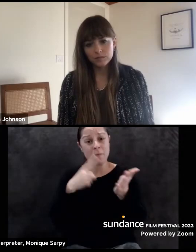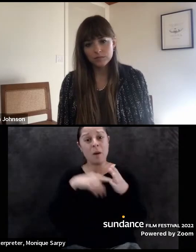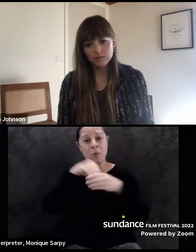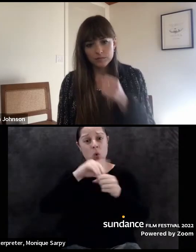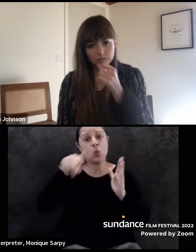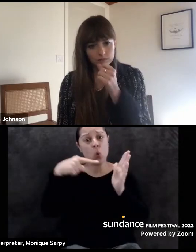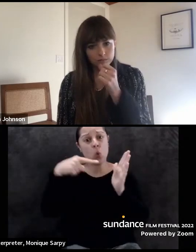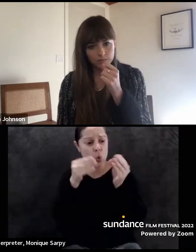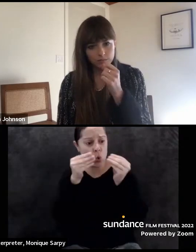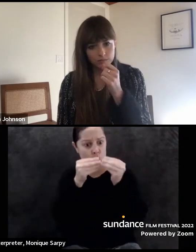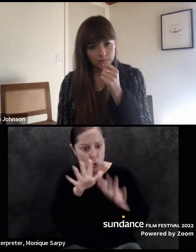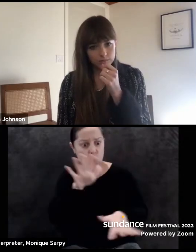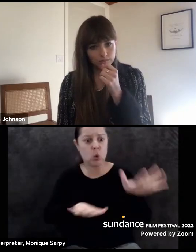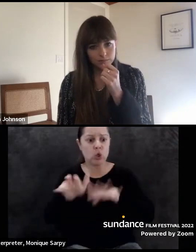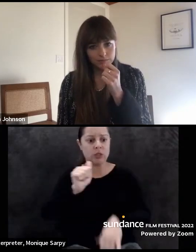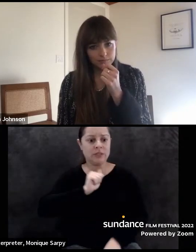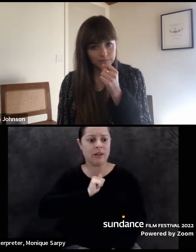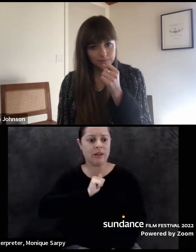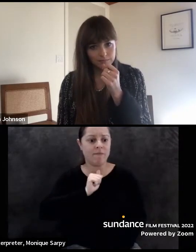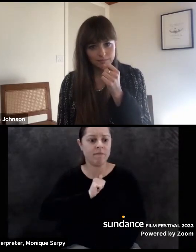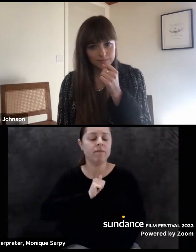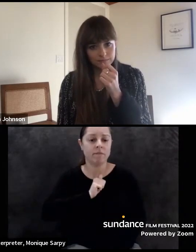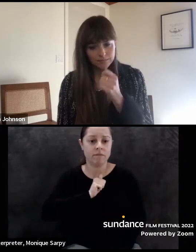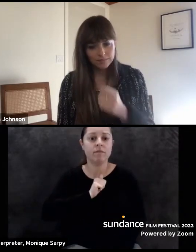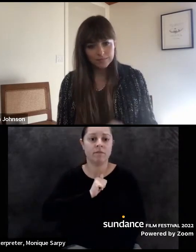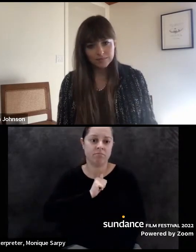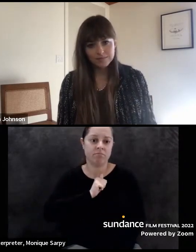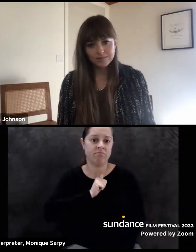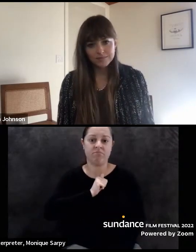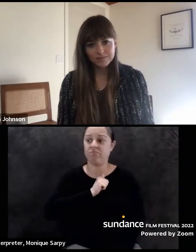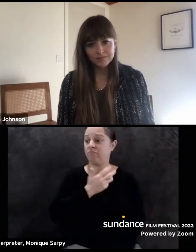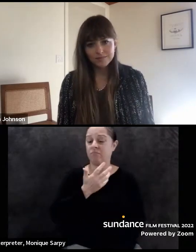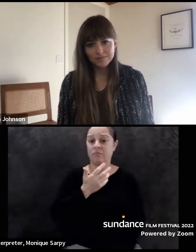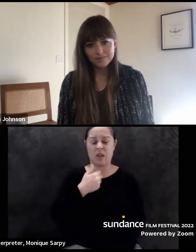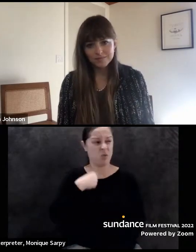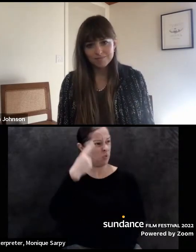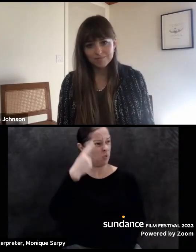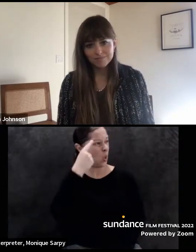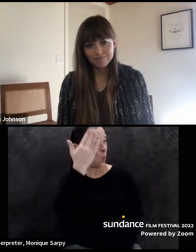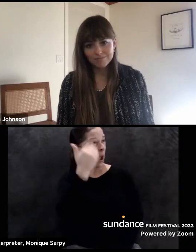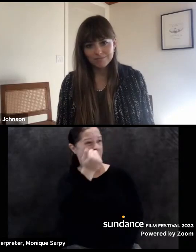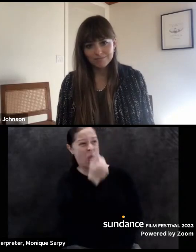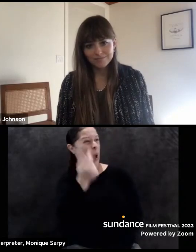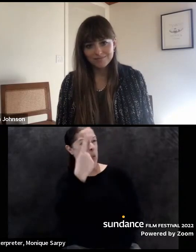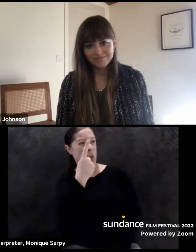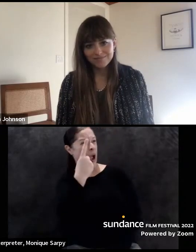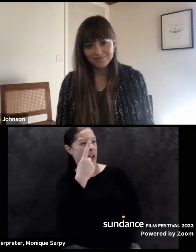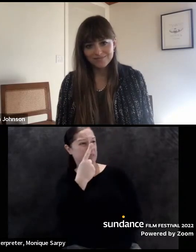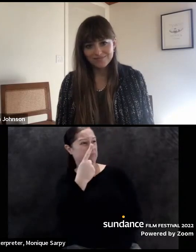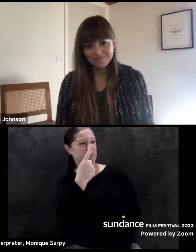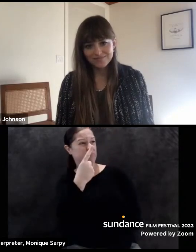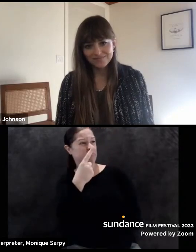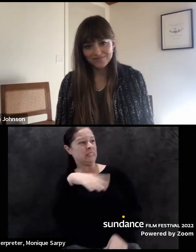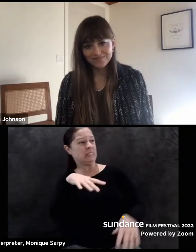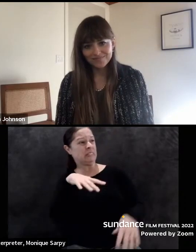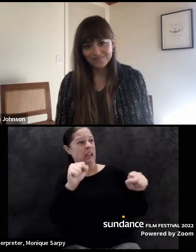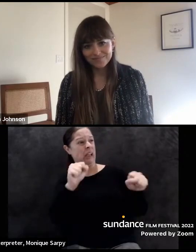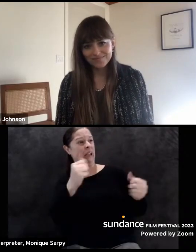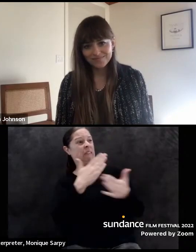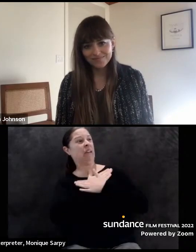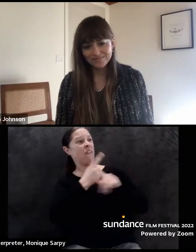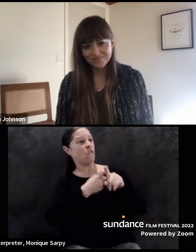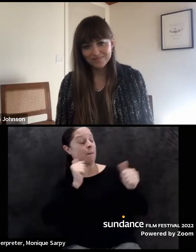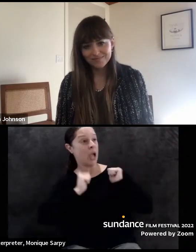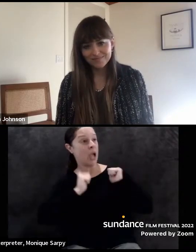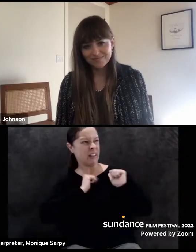kid. People would say, oh, so and so took a break 5 years, and I'm like, why would anyone want to take a break from acting? This is great. And then as I got older